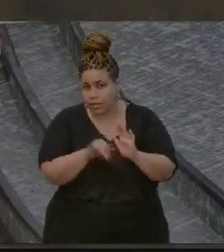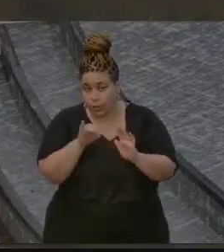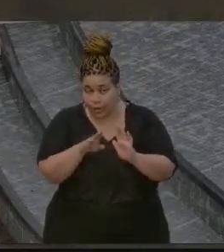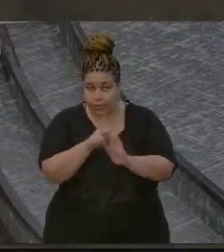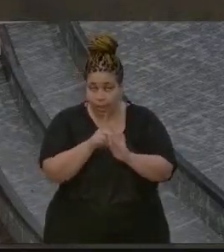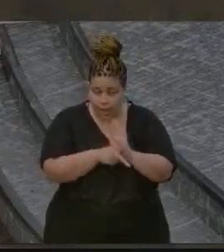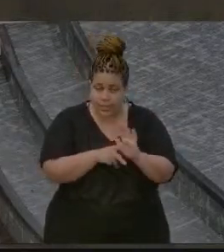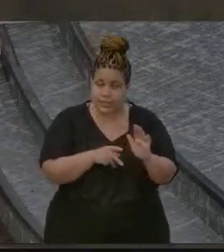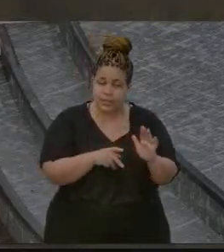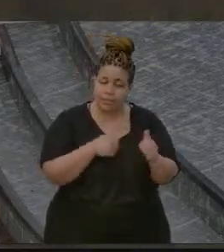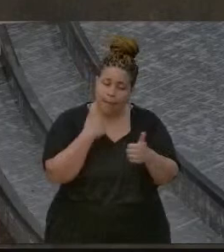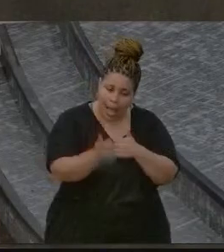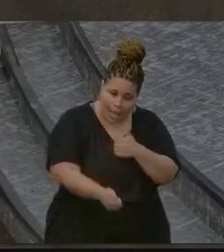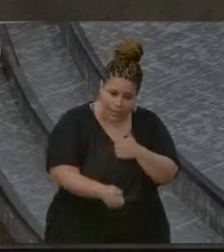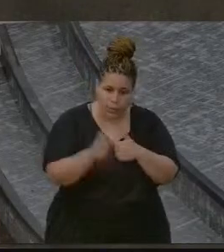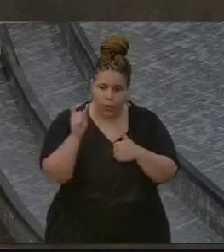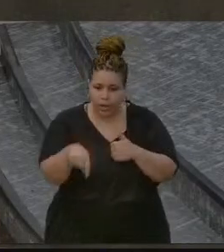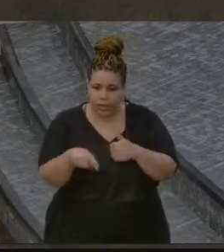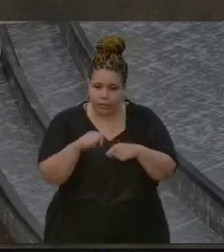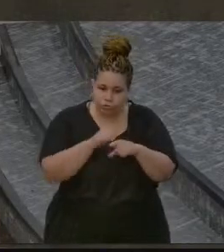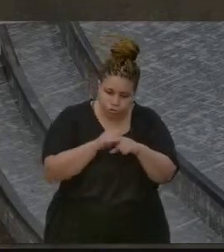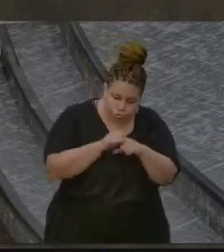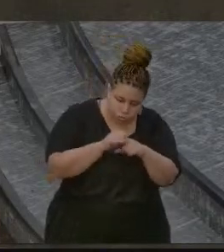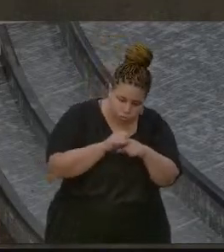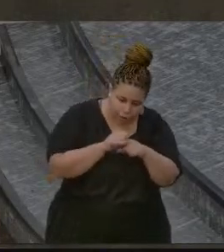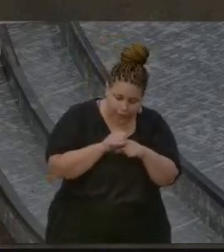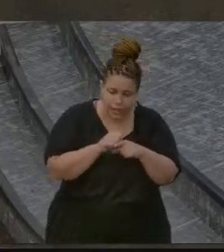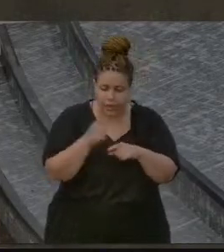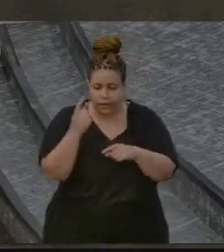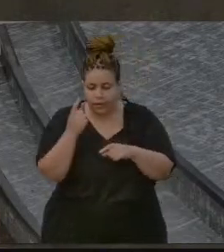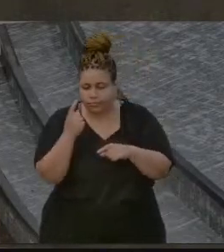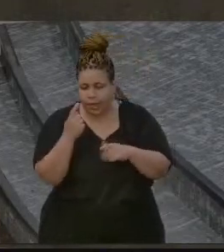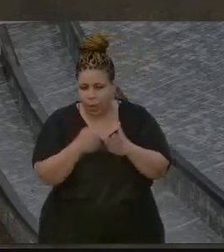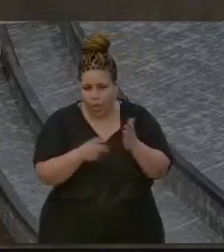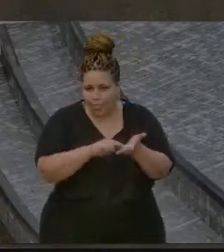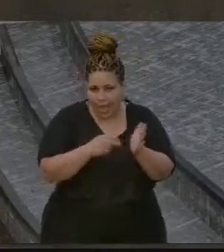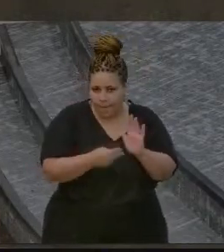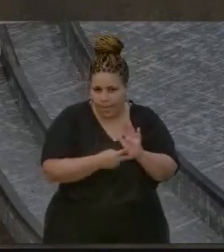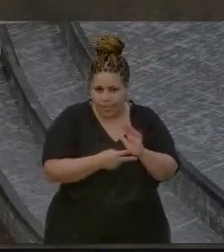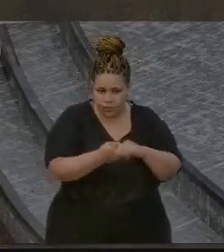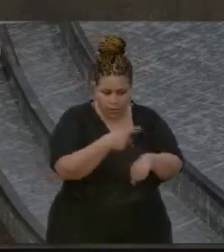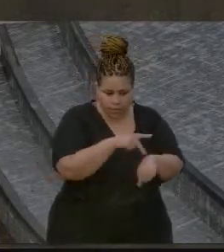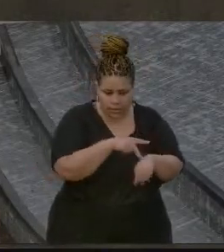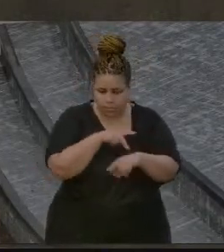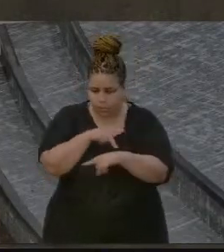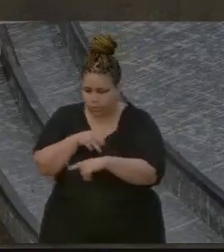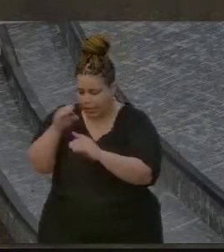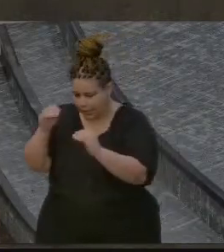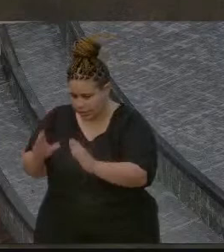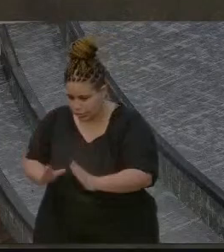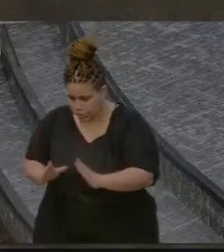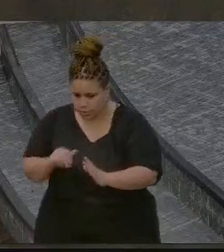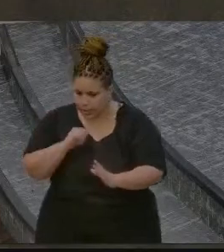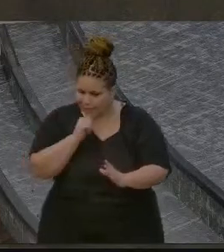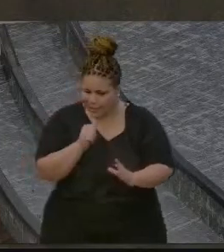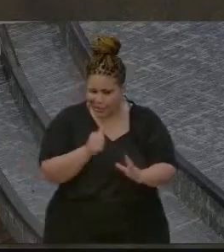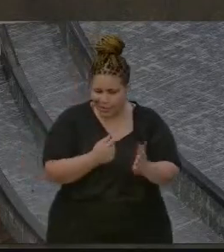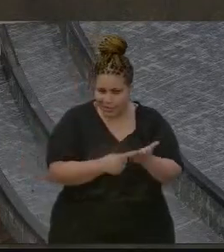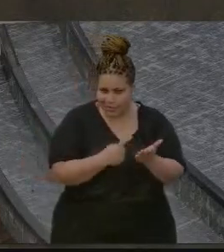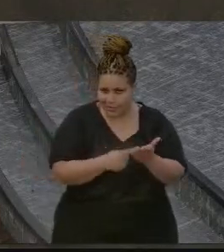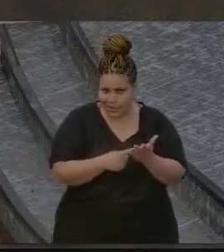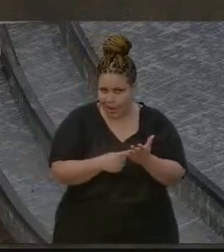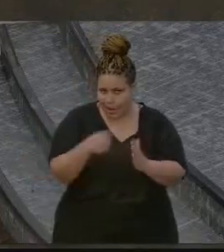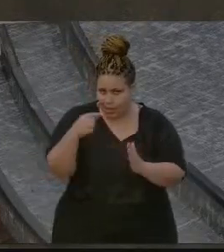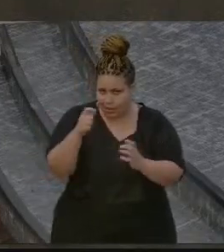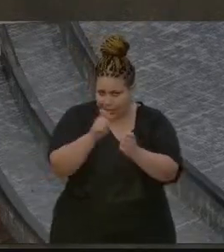training around what it means for principals and teachers. Though they didn't cover too many details on that. And